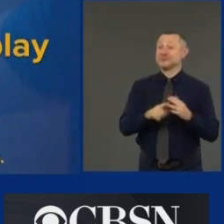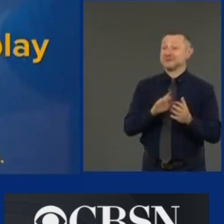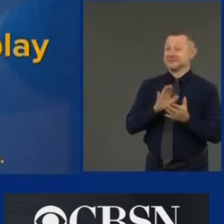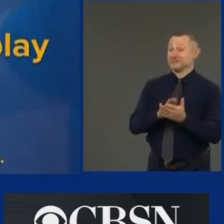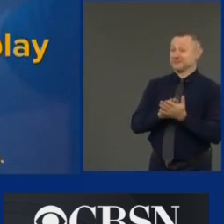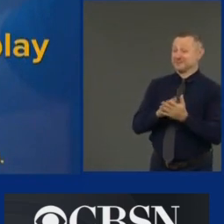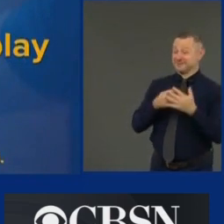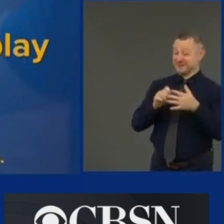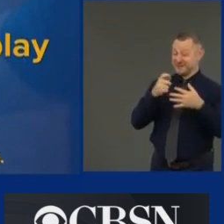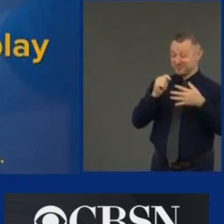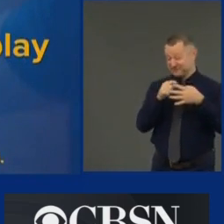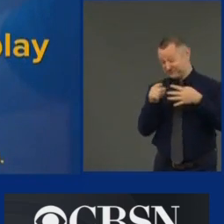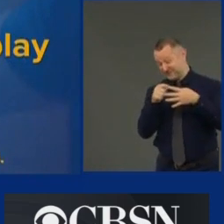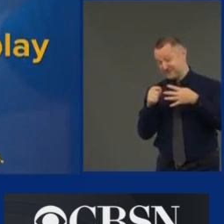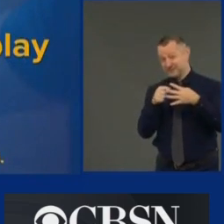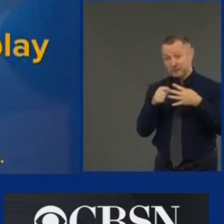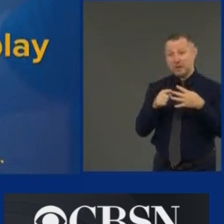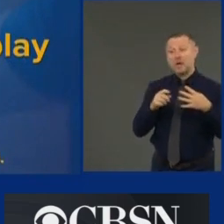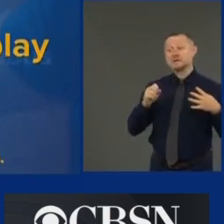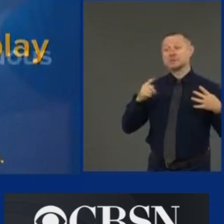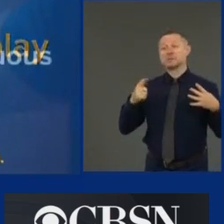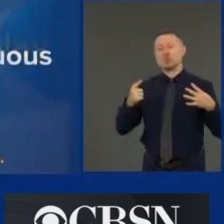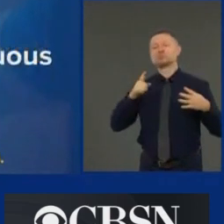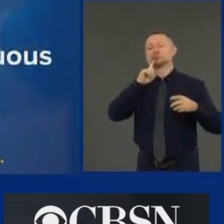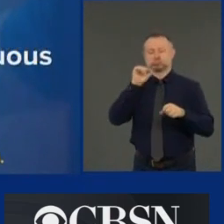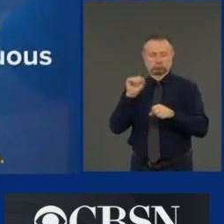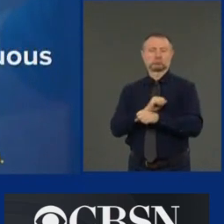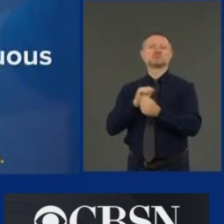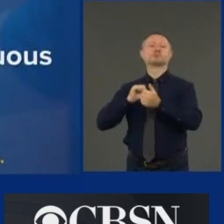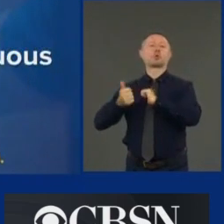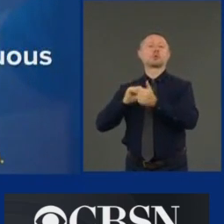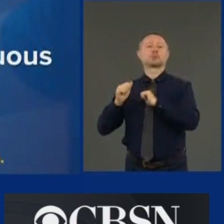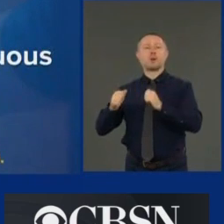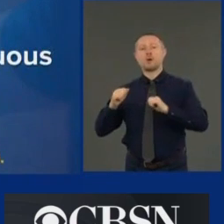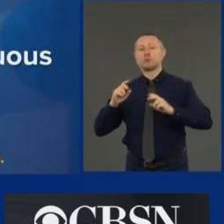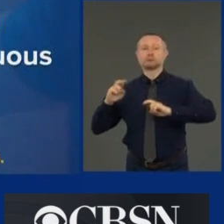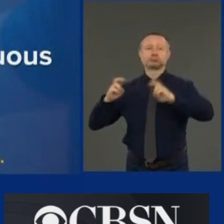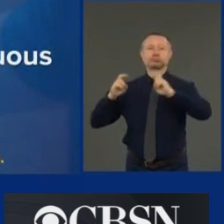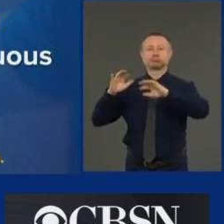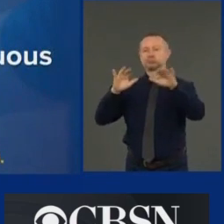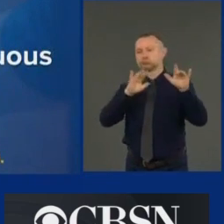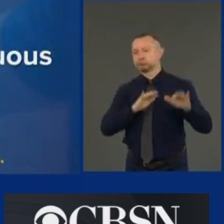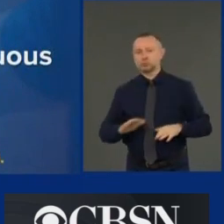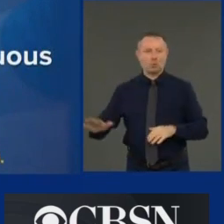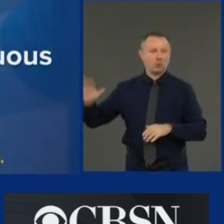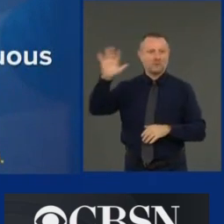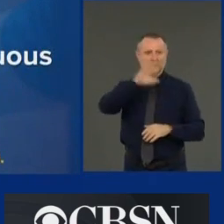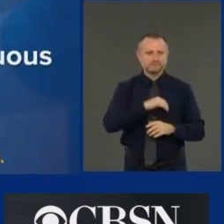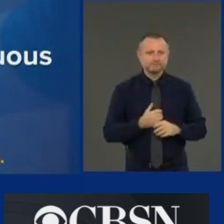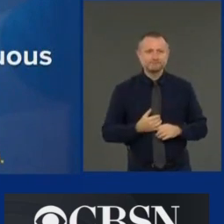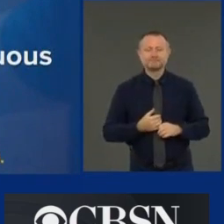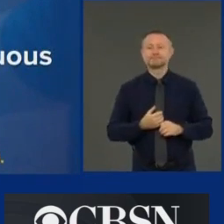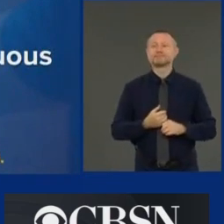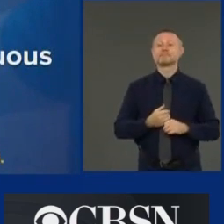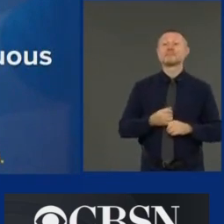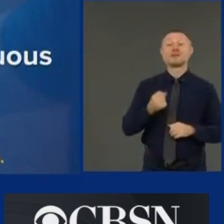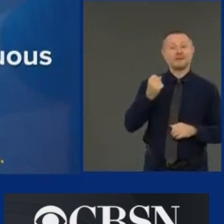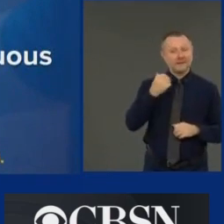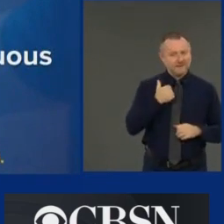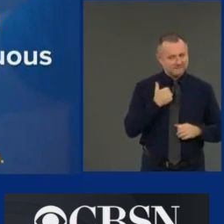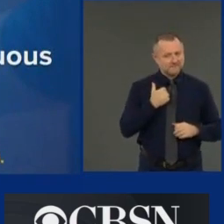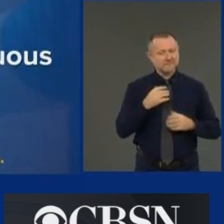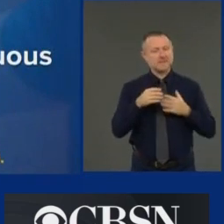and September 21, they can start to practice and play all across the state. There is guidance posted